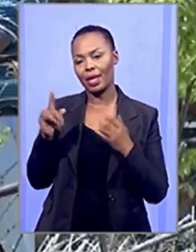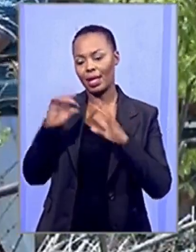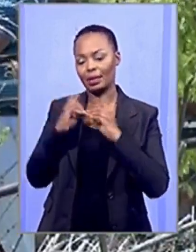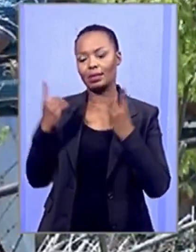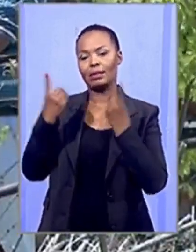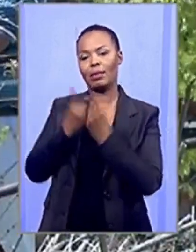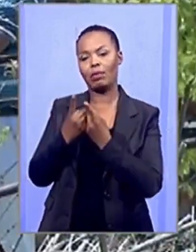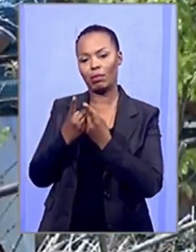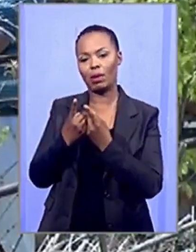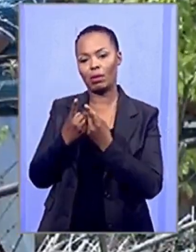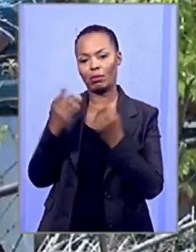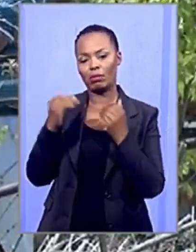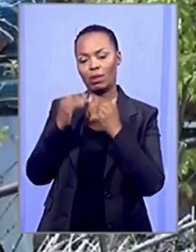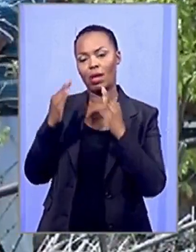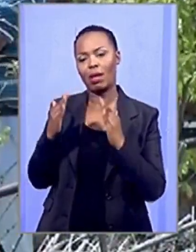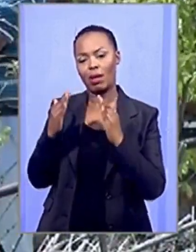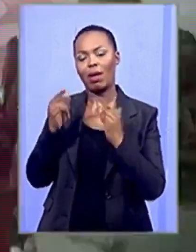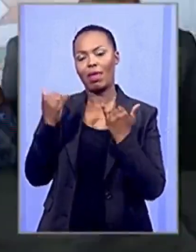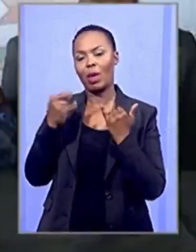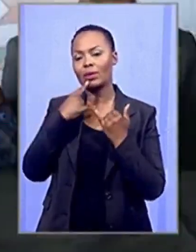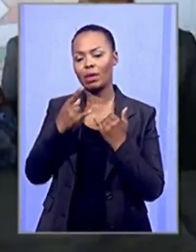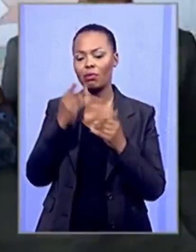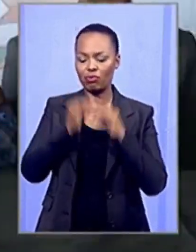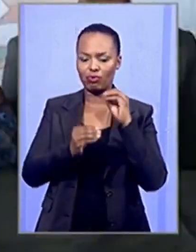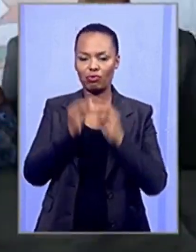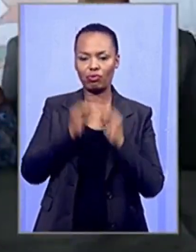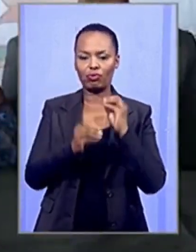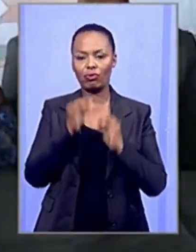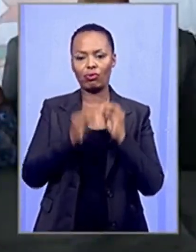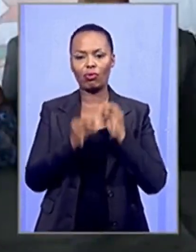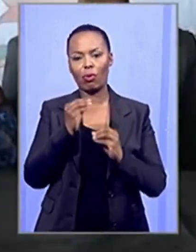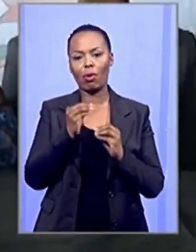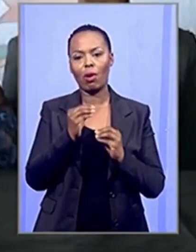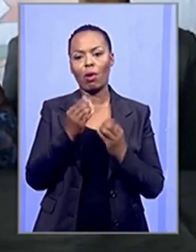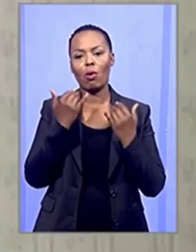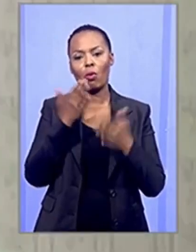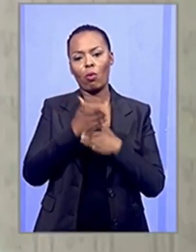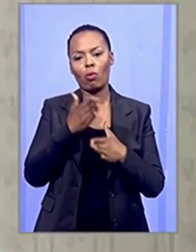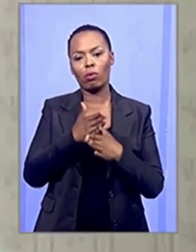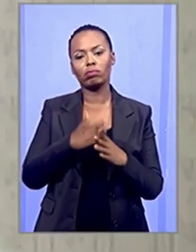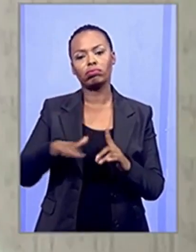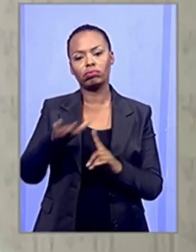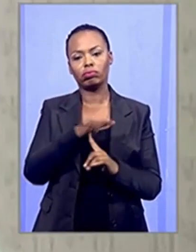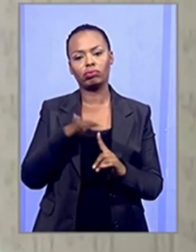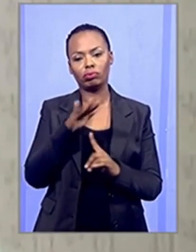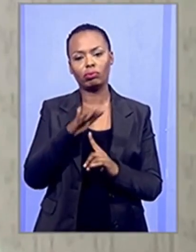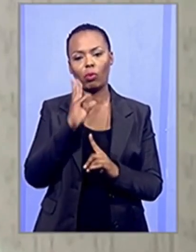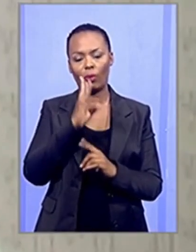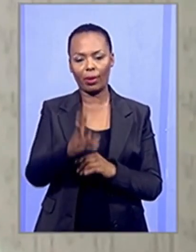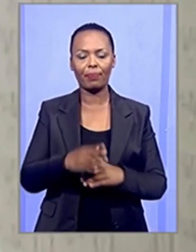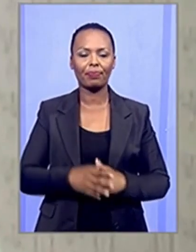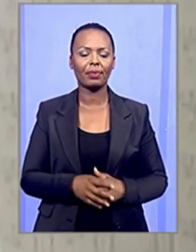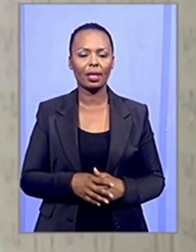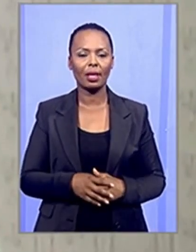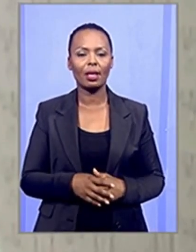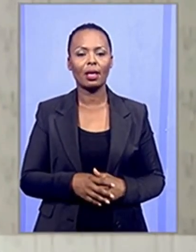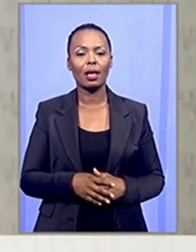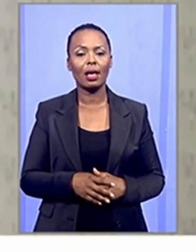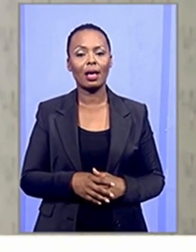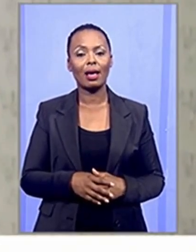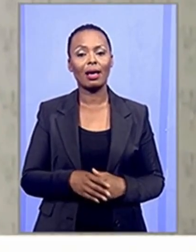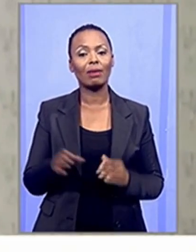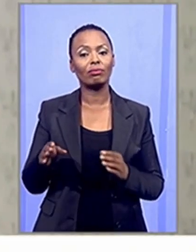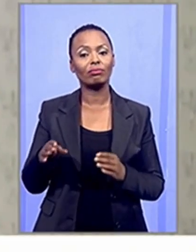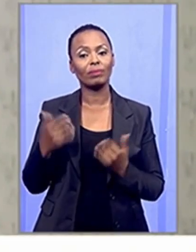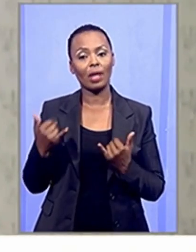go ka agela badudi dintlo tšeo di sentšwego nakong ya go phatloga ga letamo leo. Lefapha la Phumantsho ya Bodulo Free State le ne